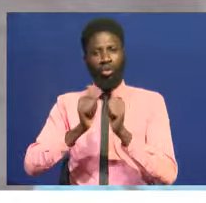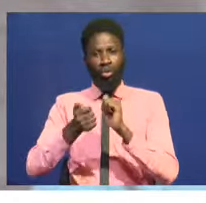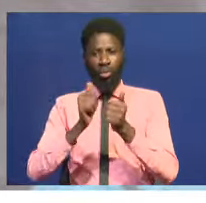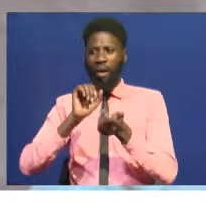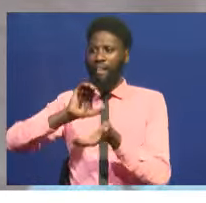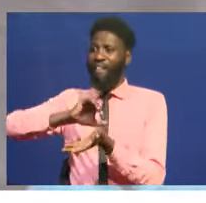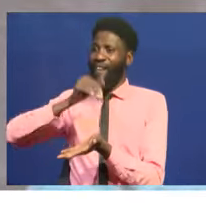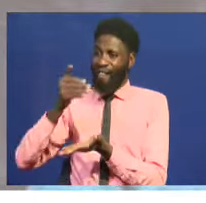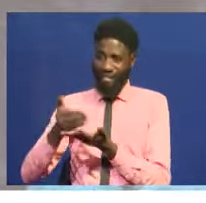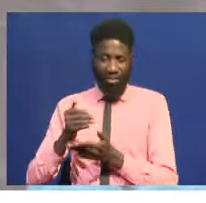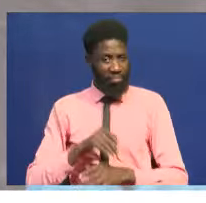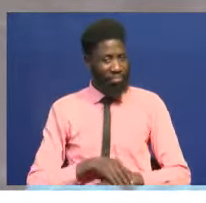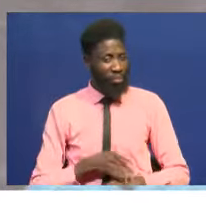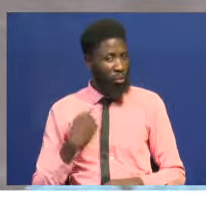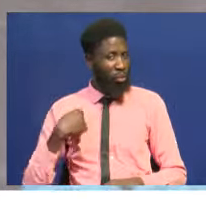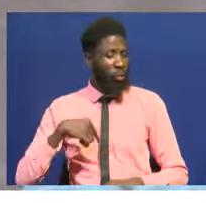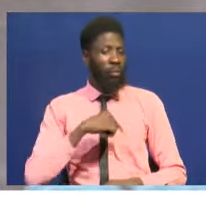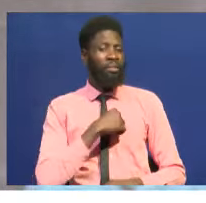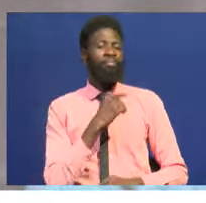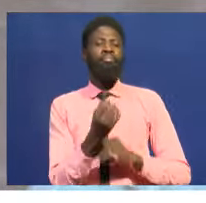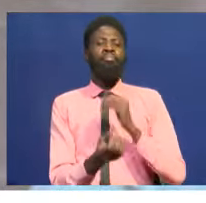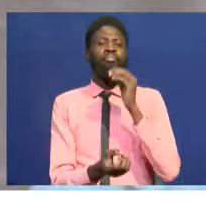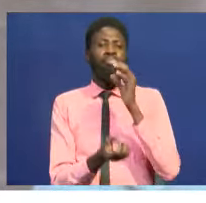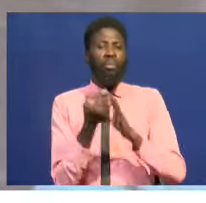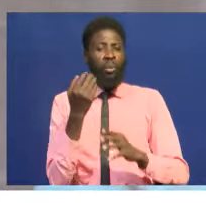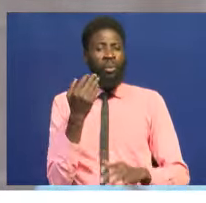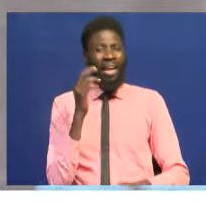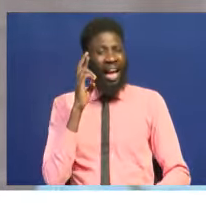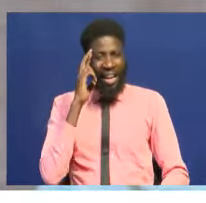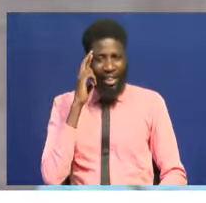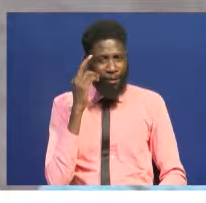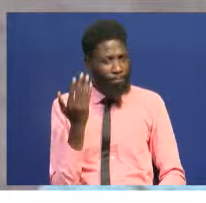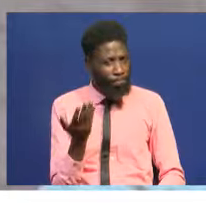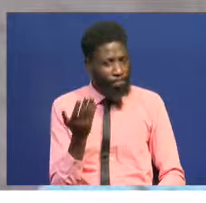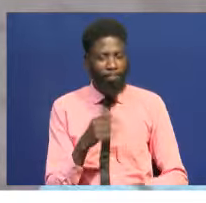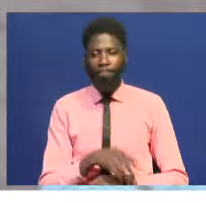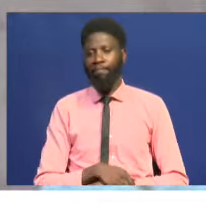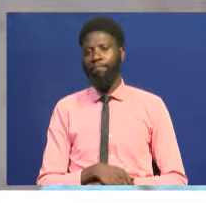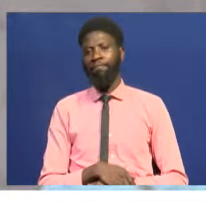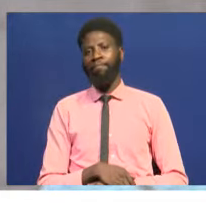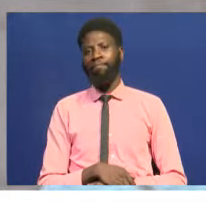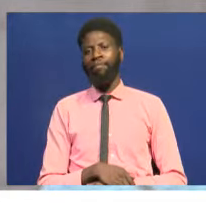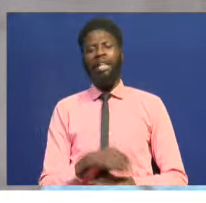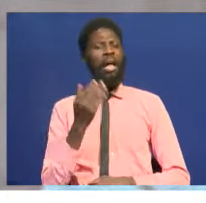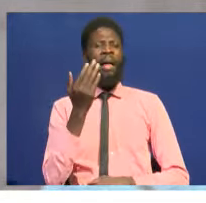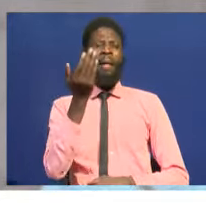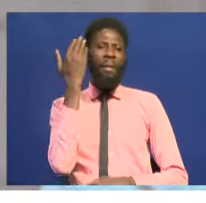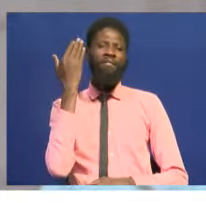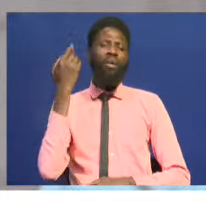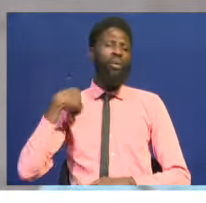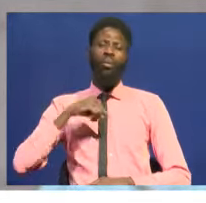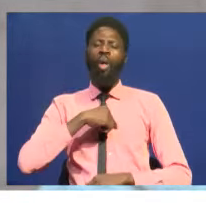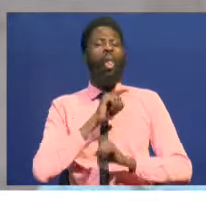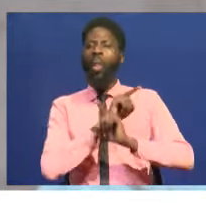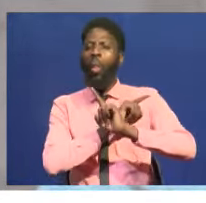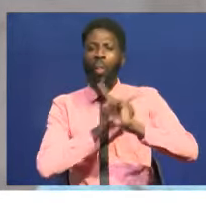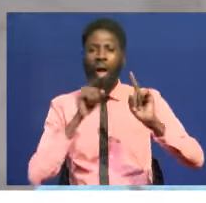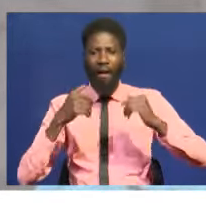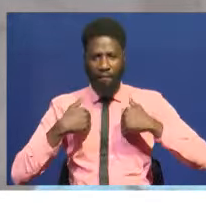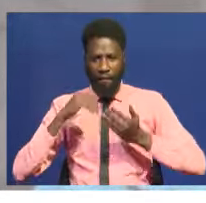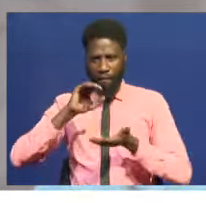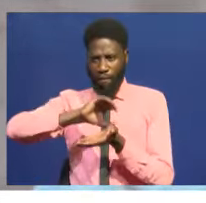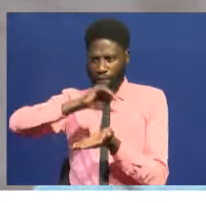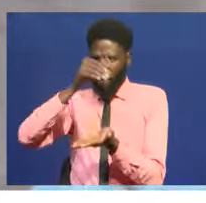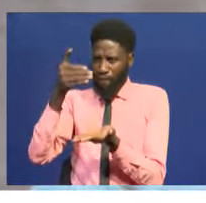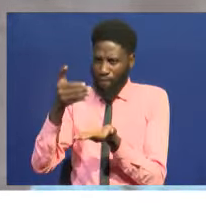hiyo fund makusudi kwa sababu hatukukuwa na fund kamili ya kushughulika